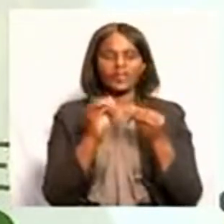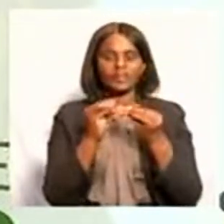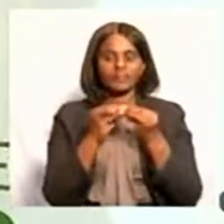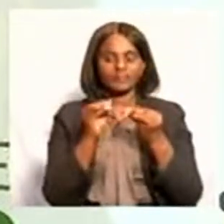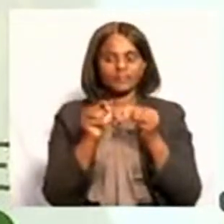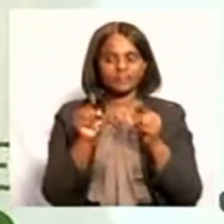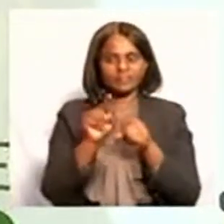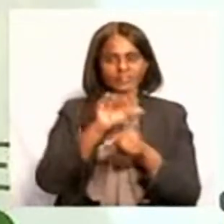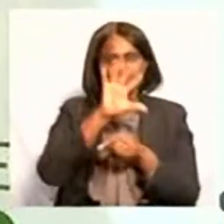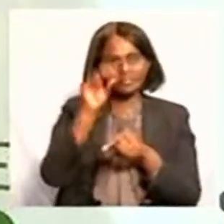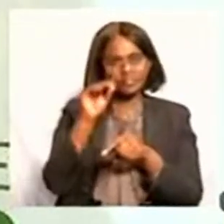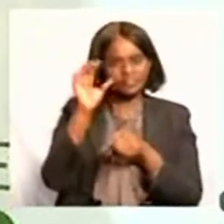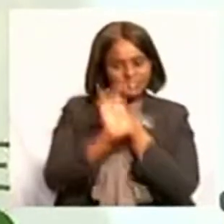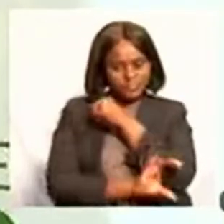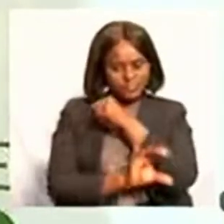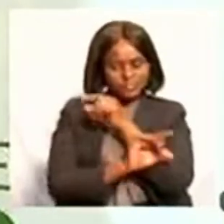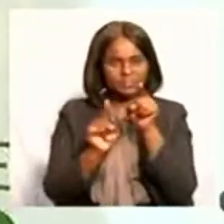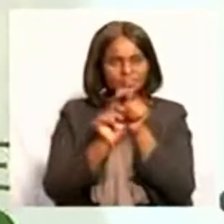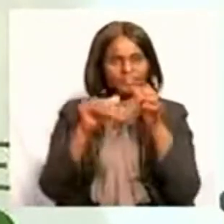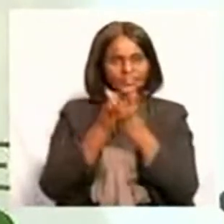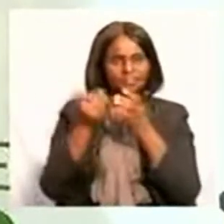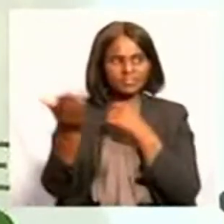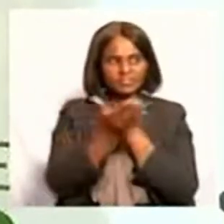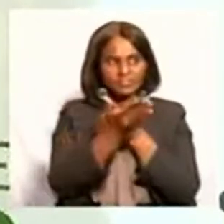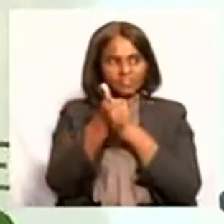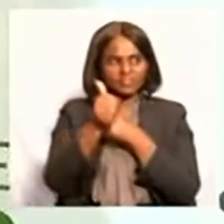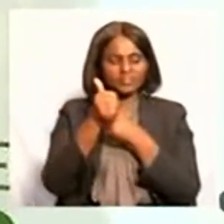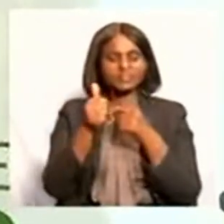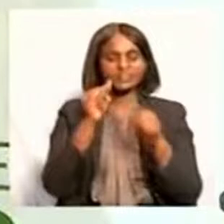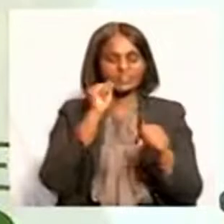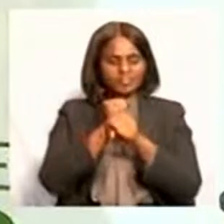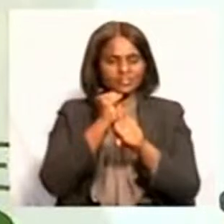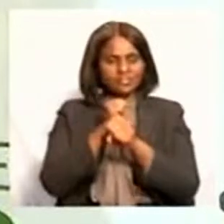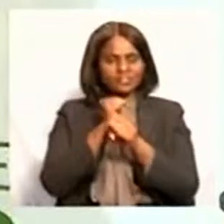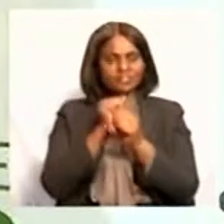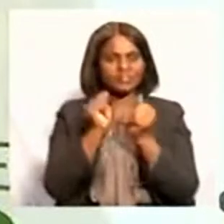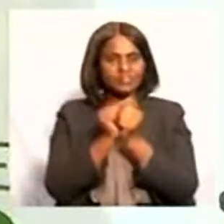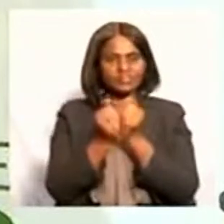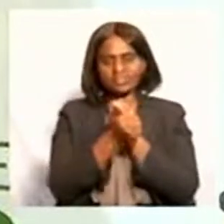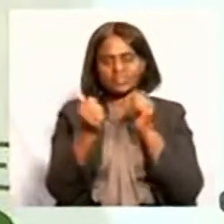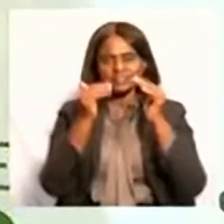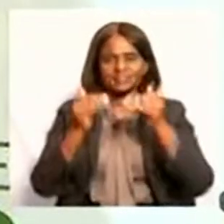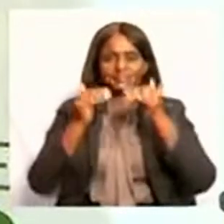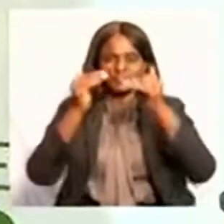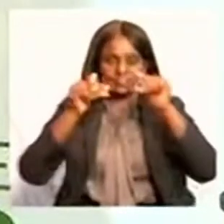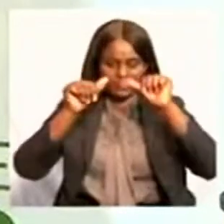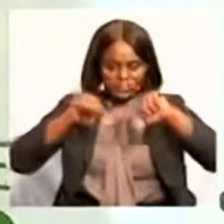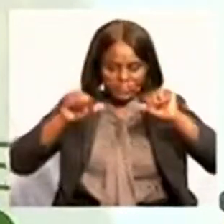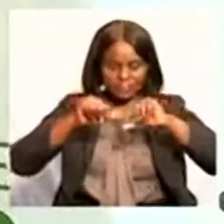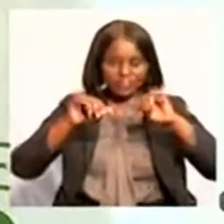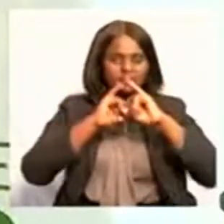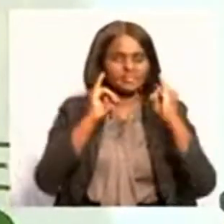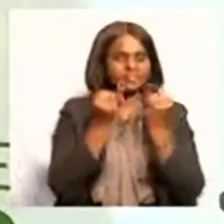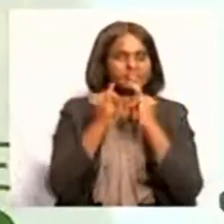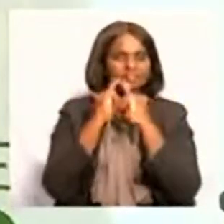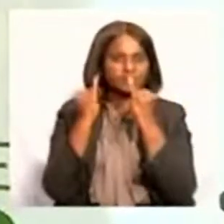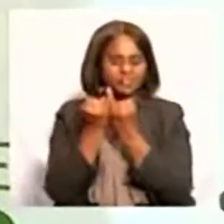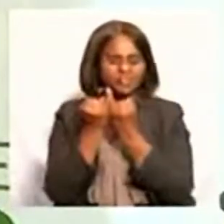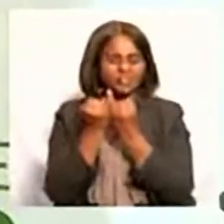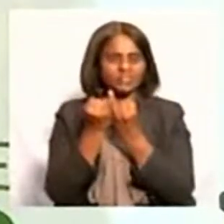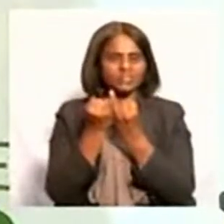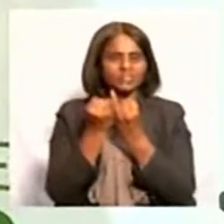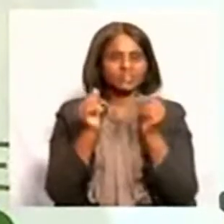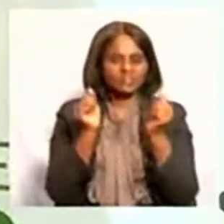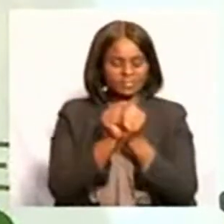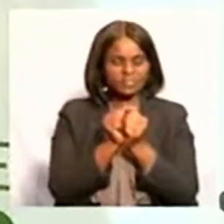an African country. And so how do you fare in comparison with the Supreme Audit institutions regionally